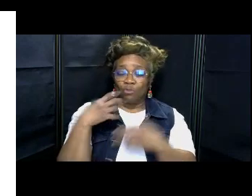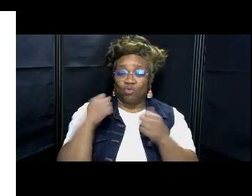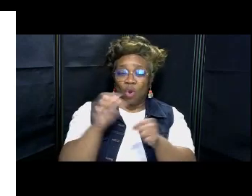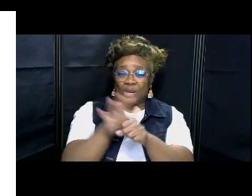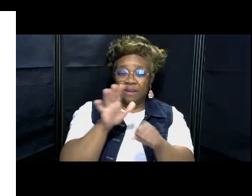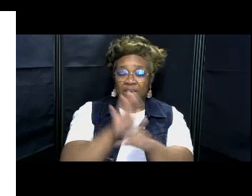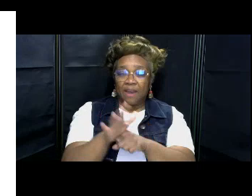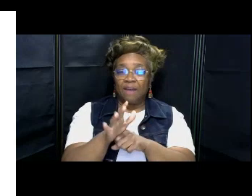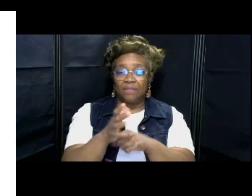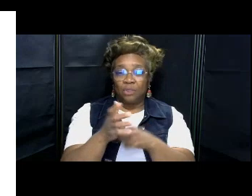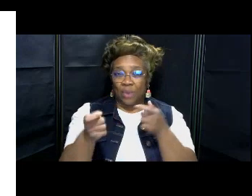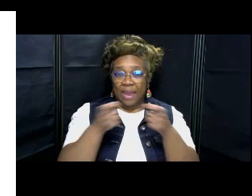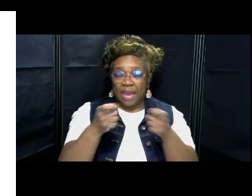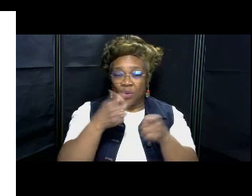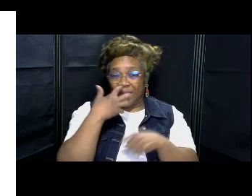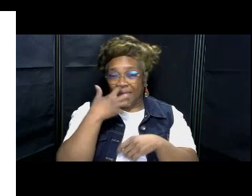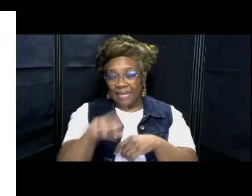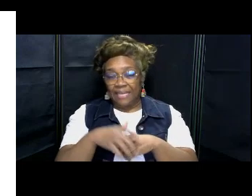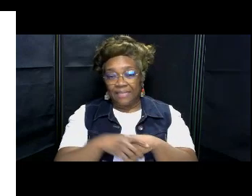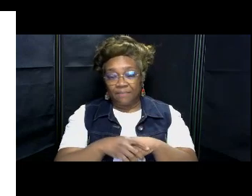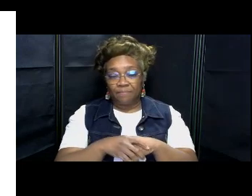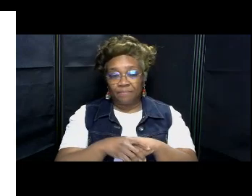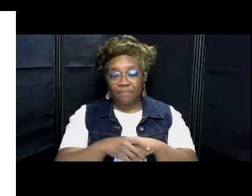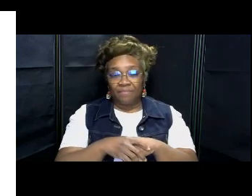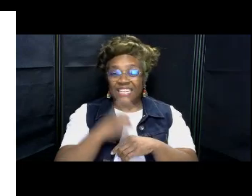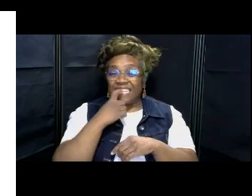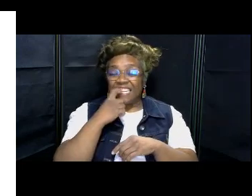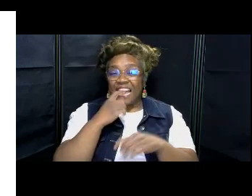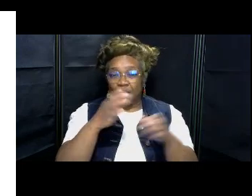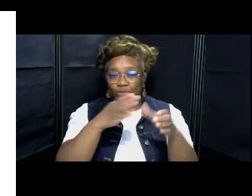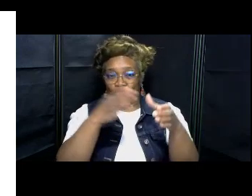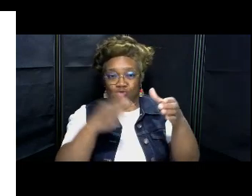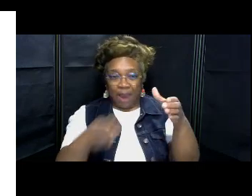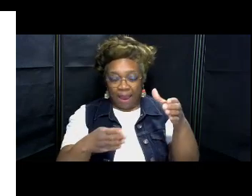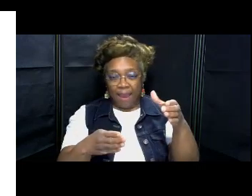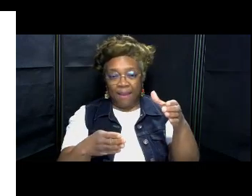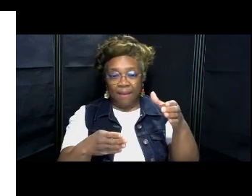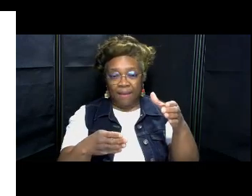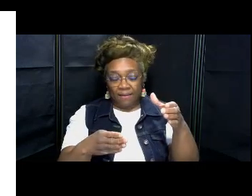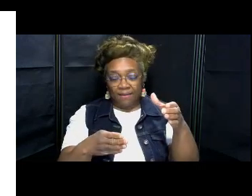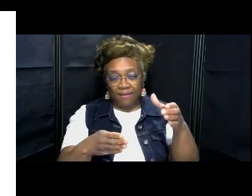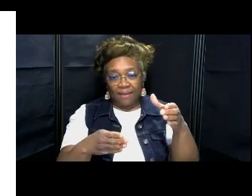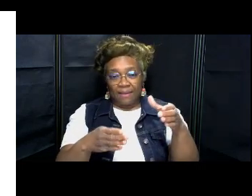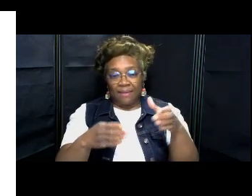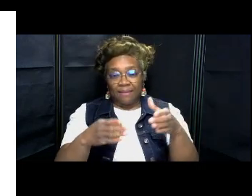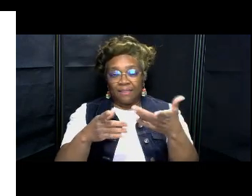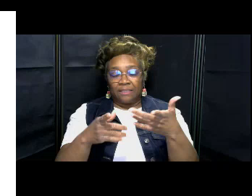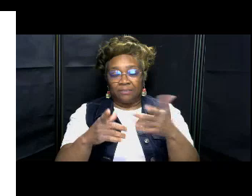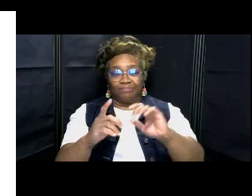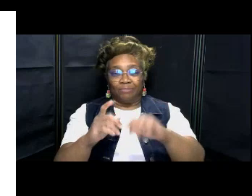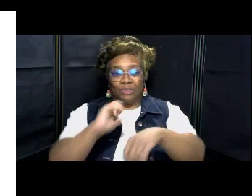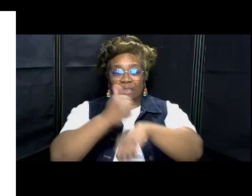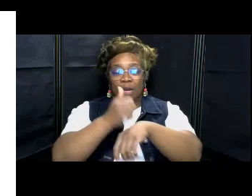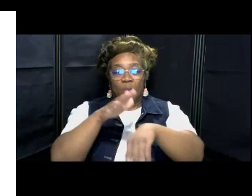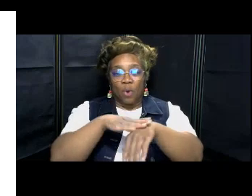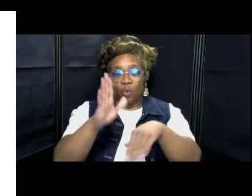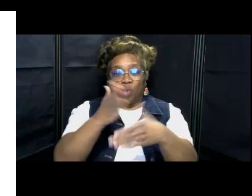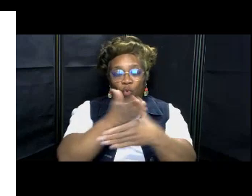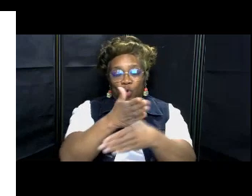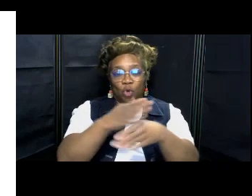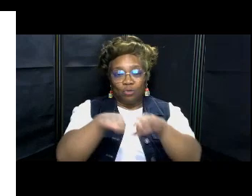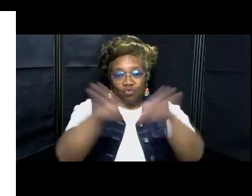from that and break. And if it's sitting on top of your wooden dresser, now we have a fire. So don't let them burn all the way down. And I know we like to get